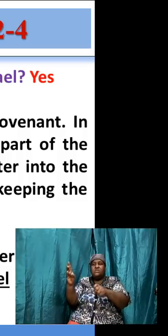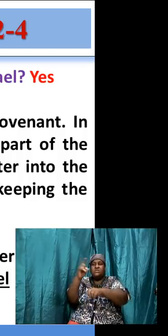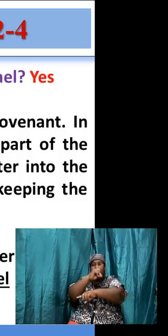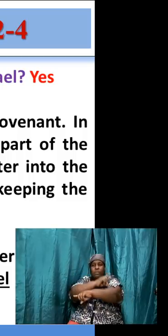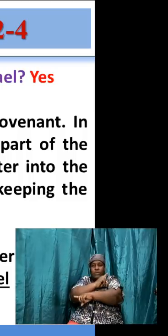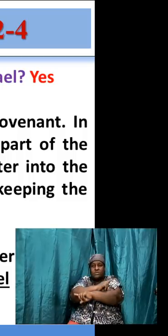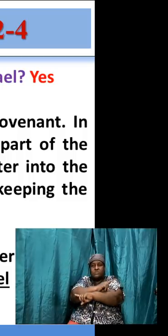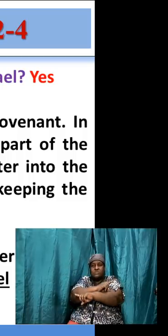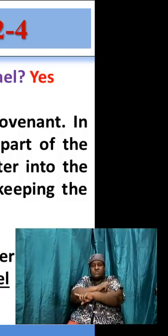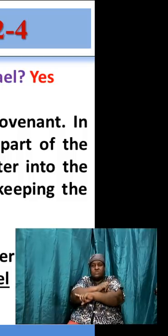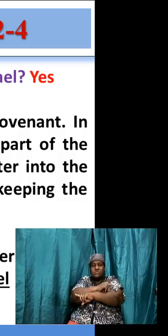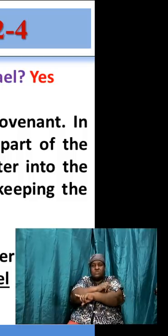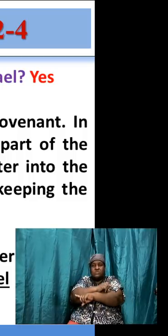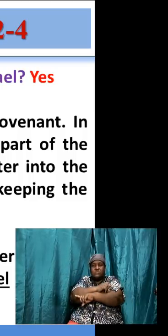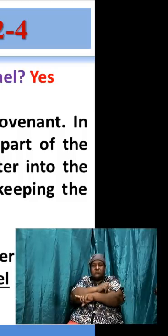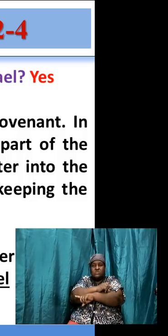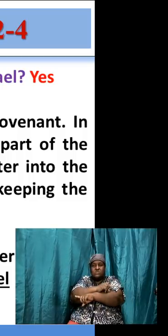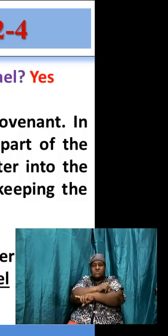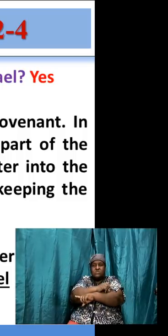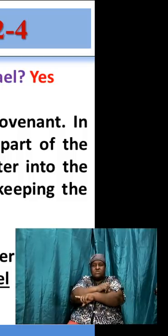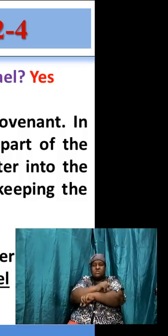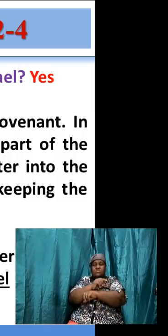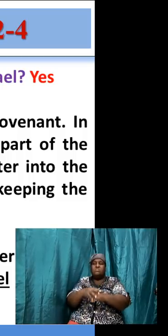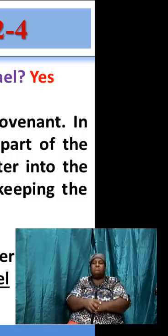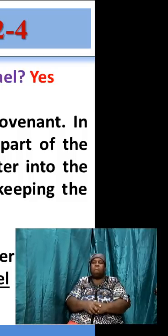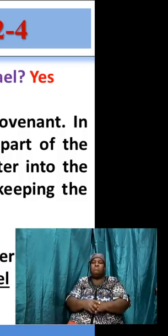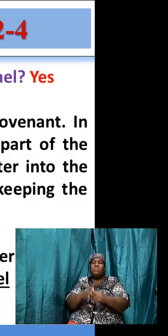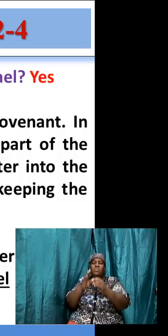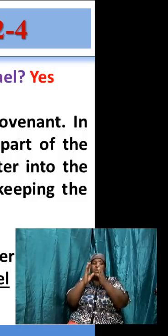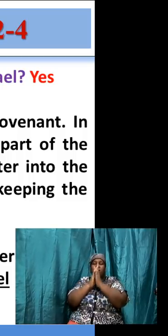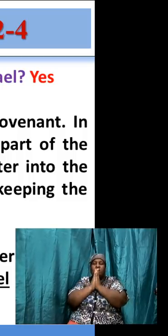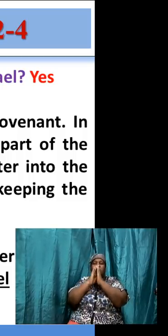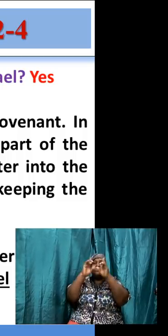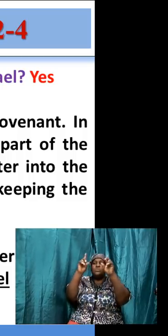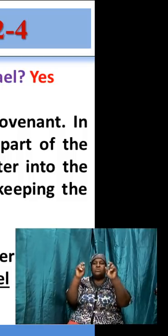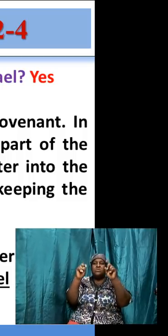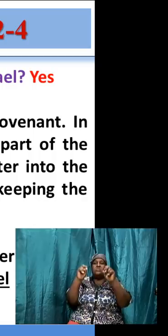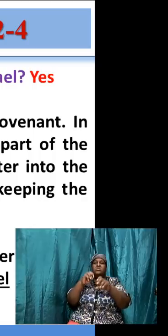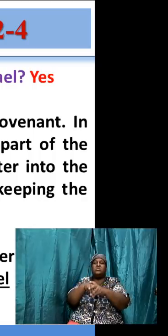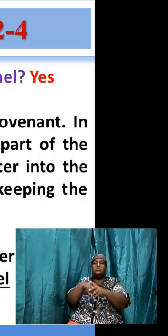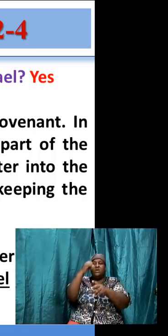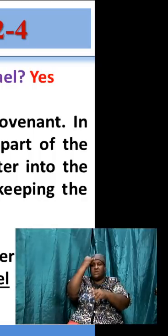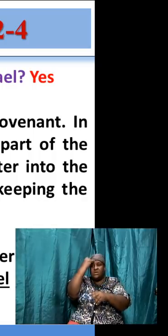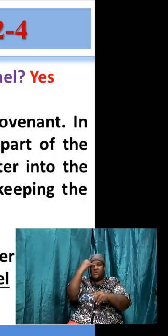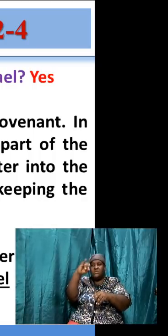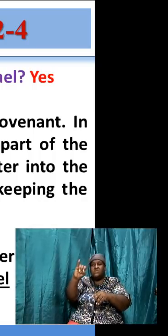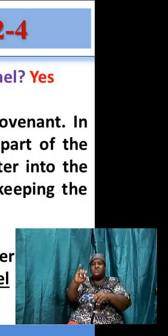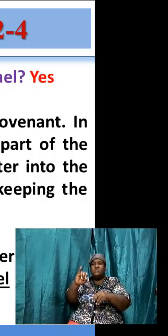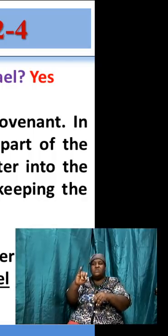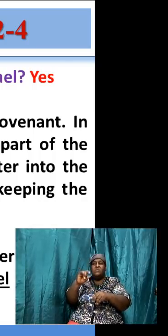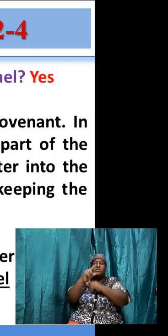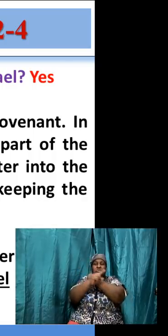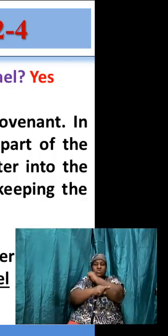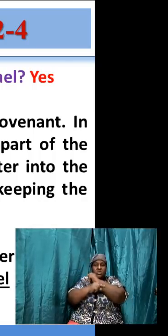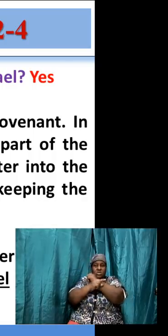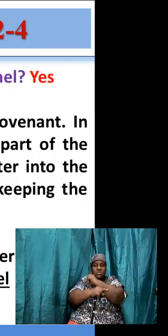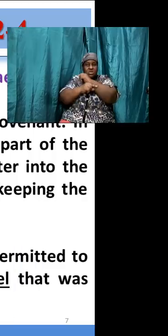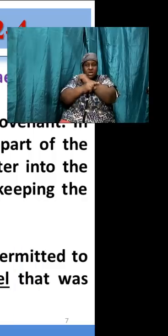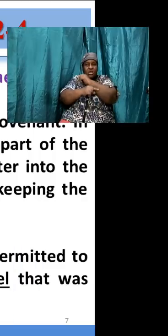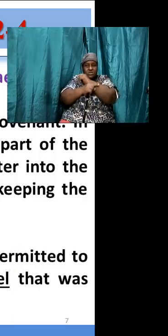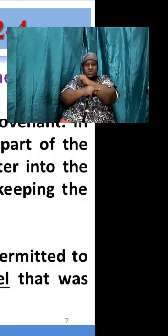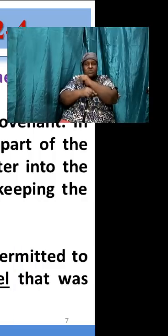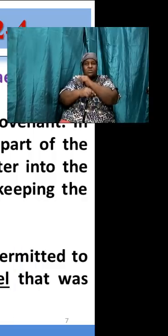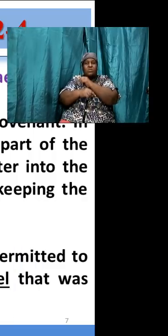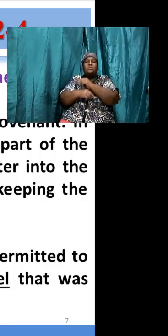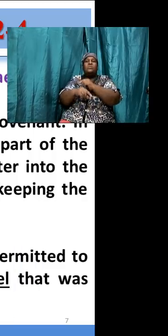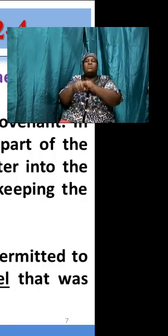isaiah was practically saying and i'm answering the question in isaiah chapter 56 the point is that gentiles were permitted to become part